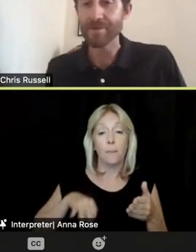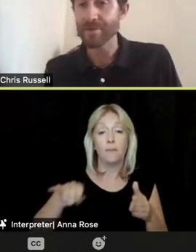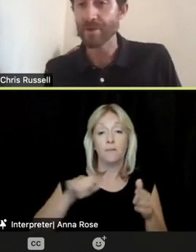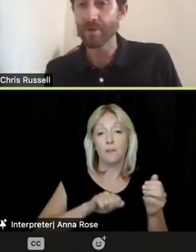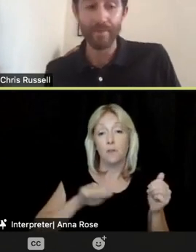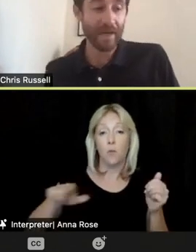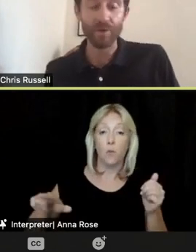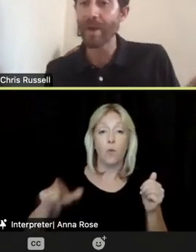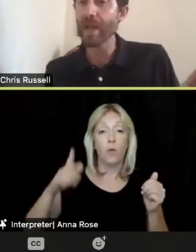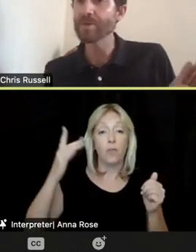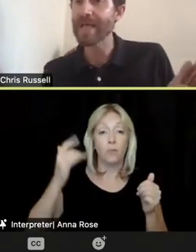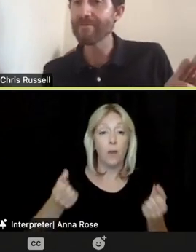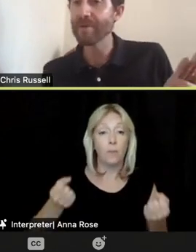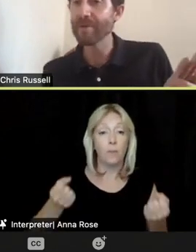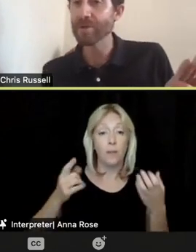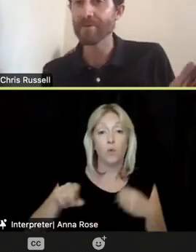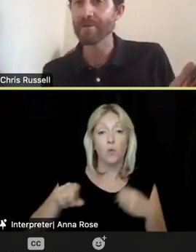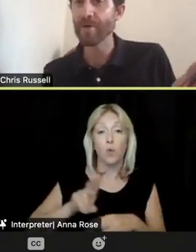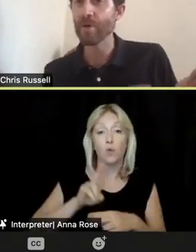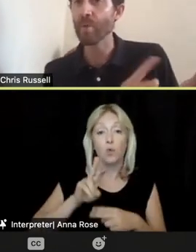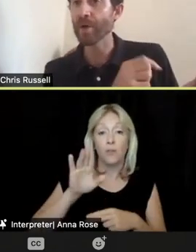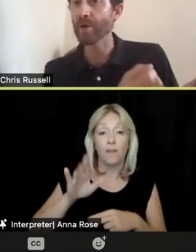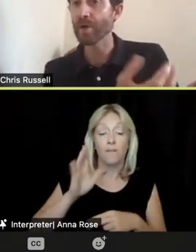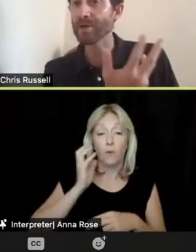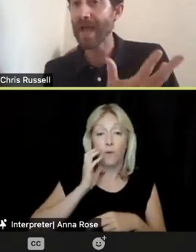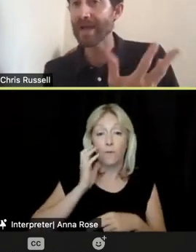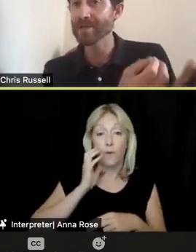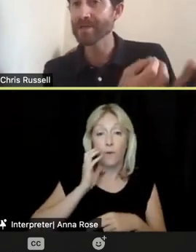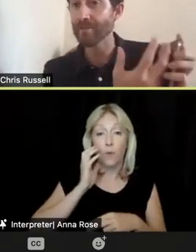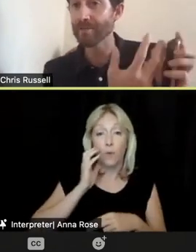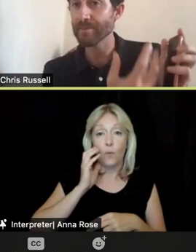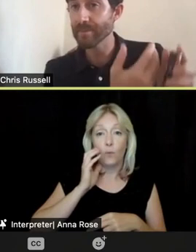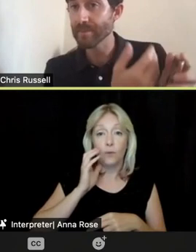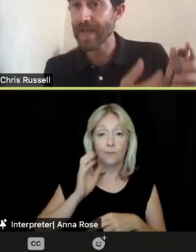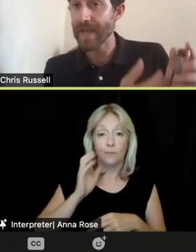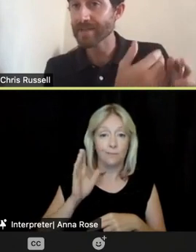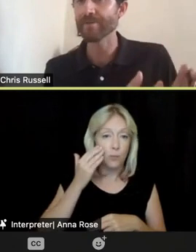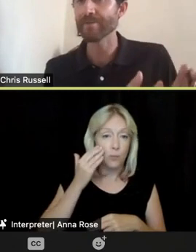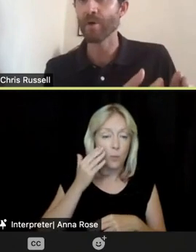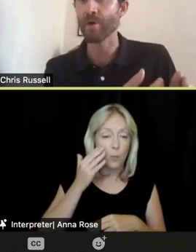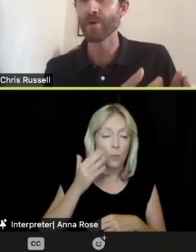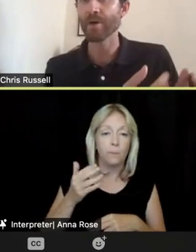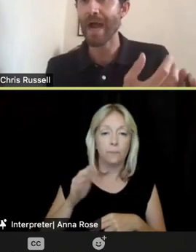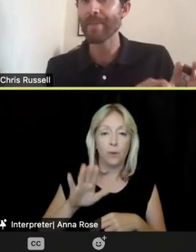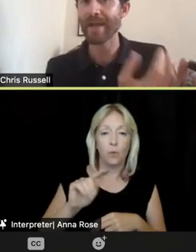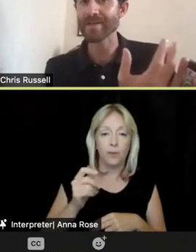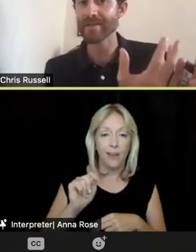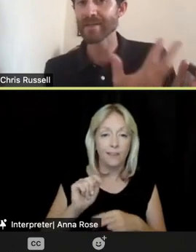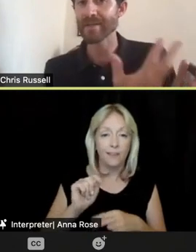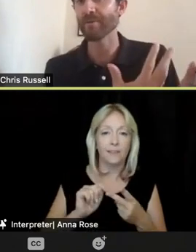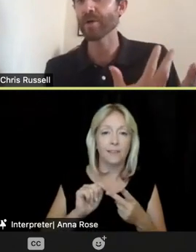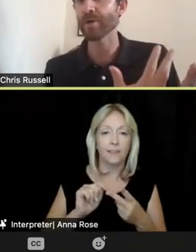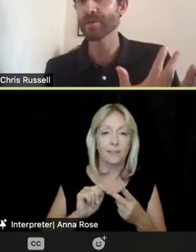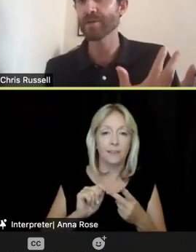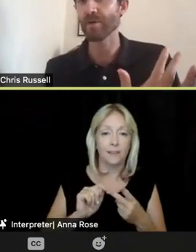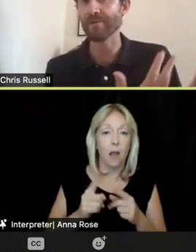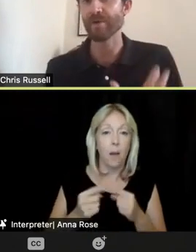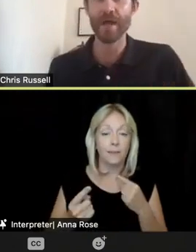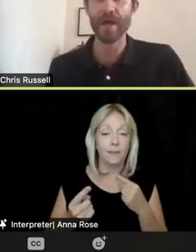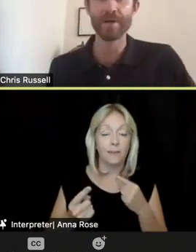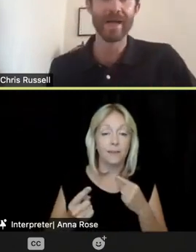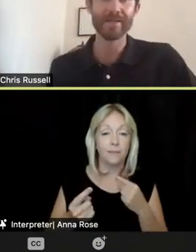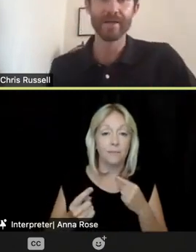why we have those, many of you might use that feature on your phone where your text on your phone or your iPad is in